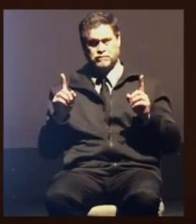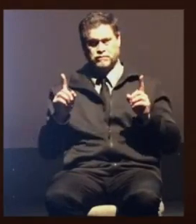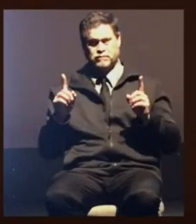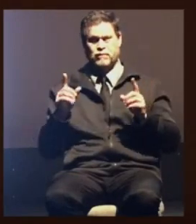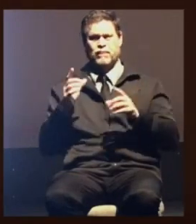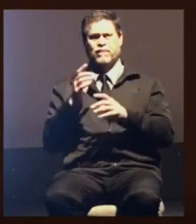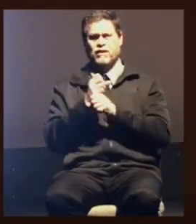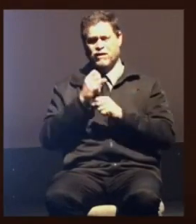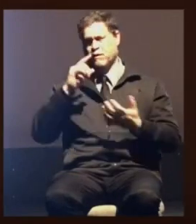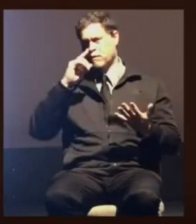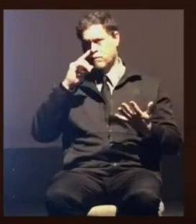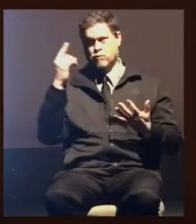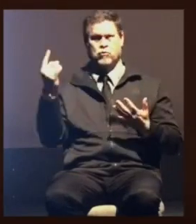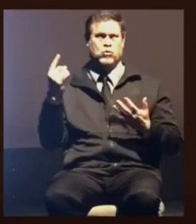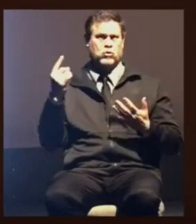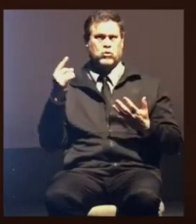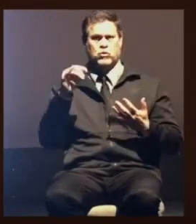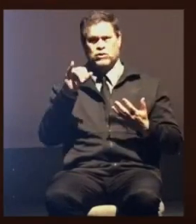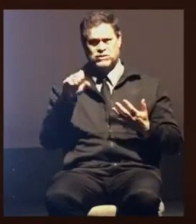Getting bored is